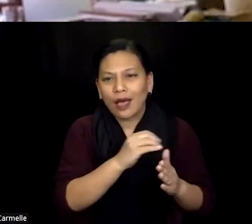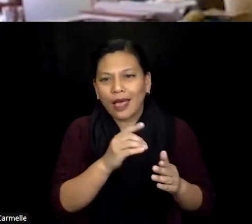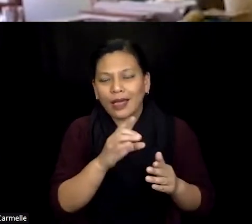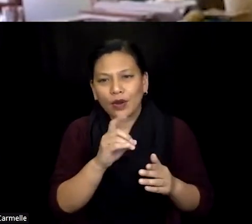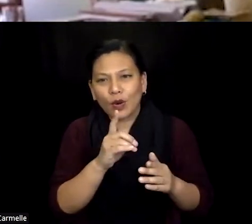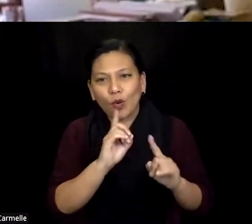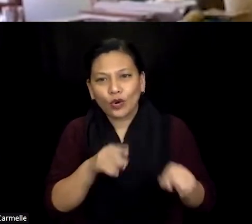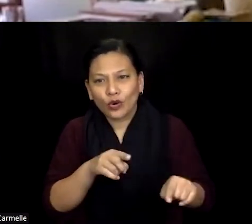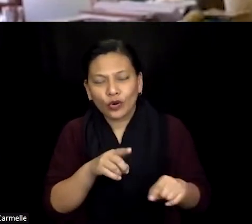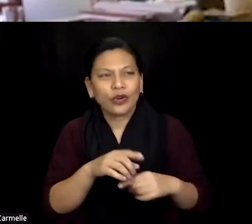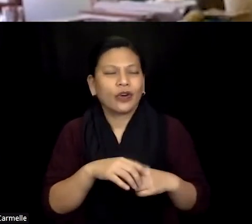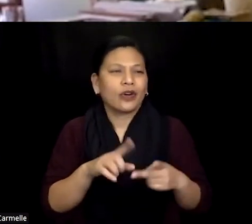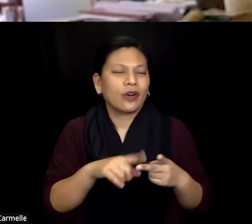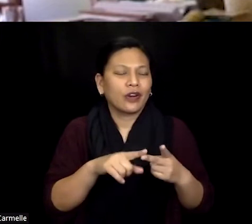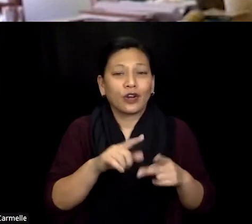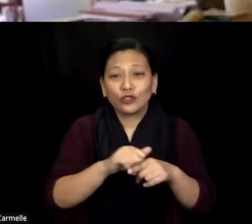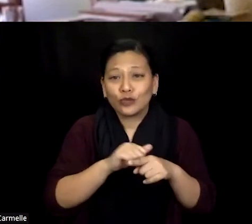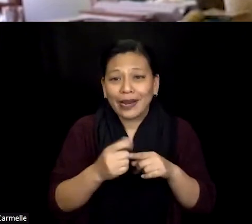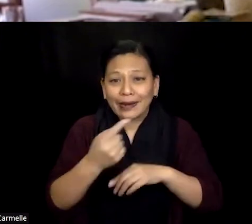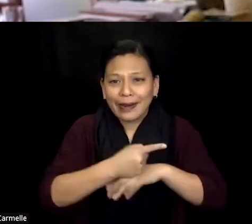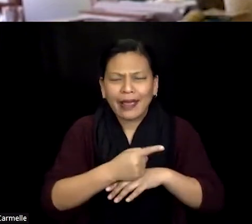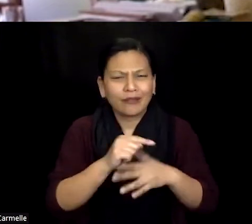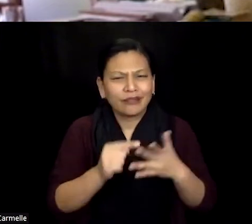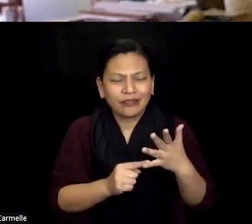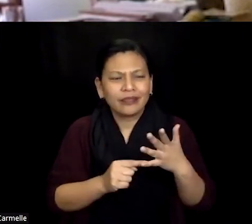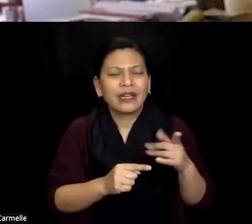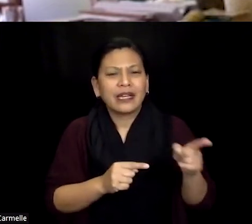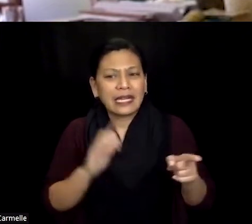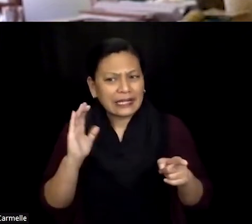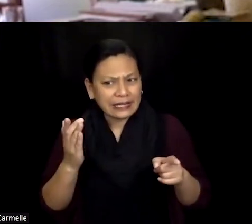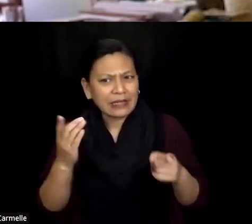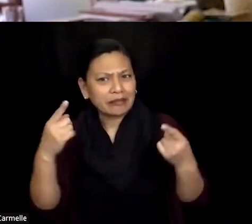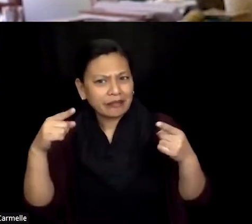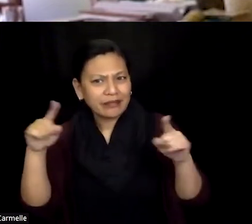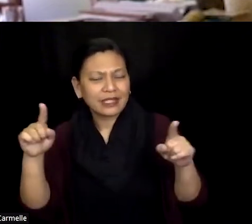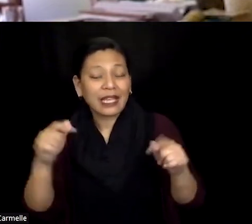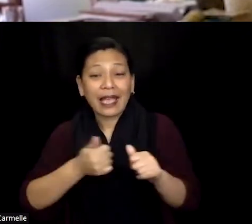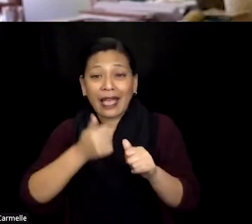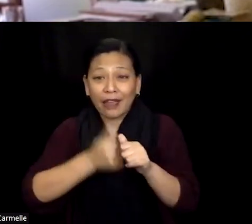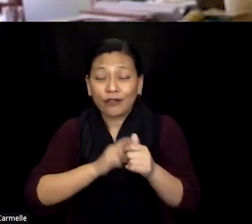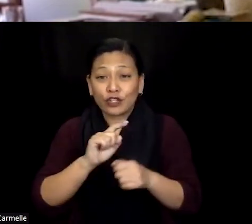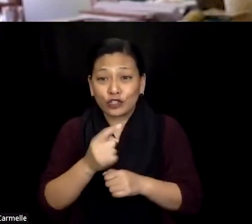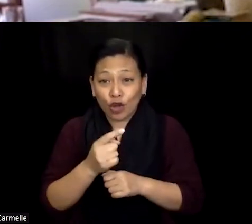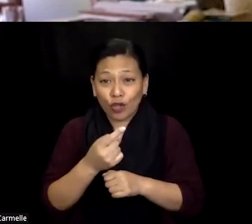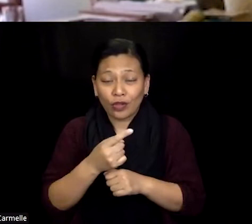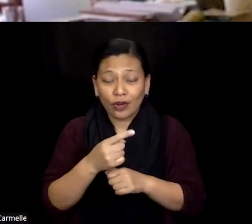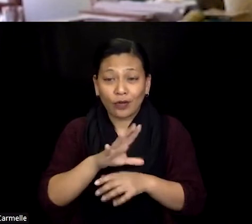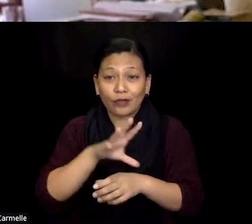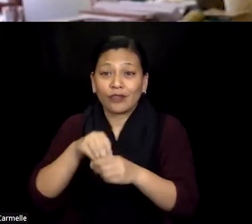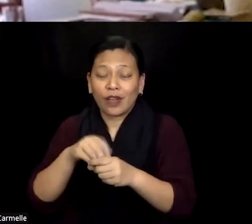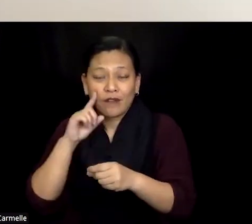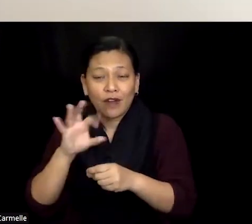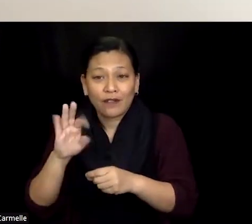kind of stuff. And it ended up doing well. Basically, for every dollar we put into Facebook ads, we got five in